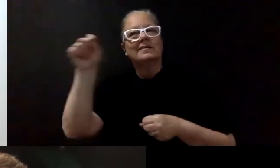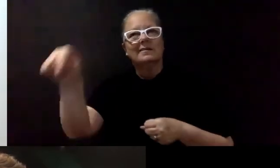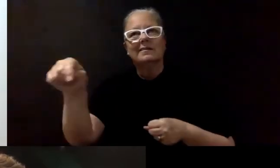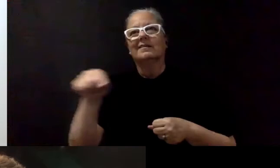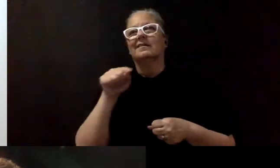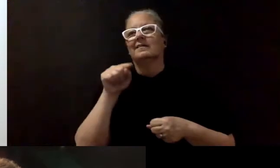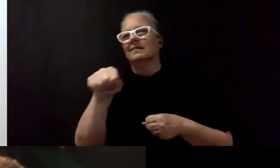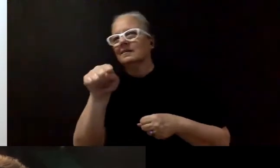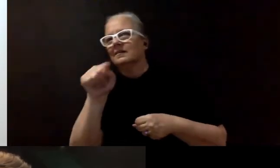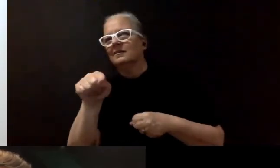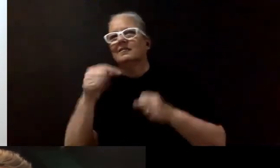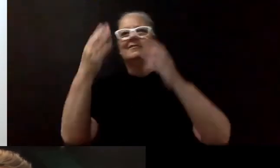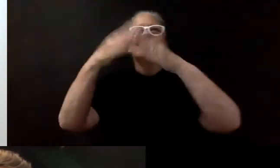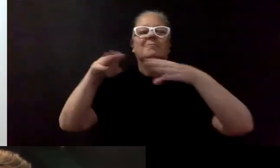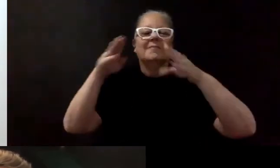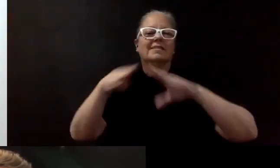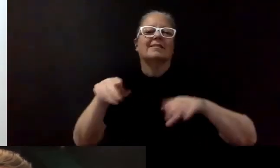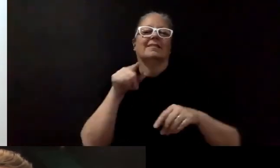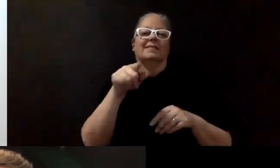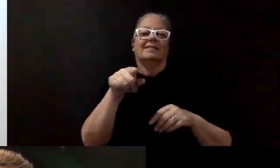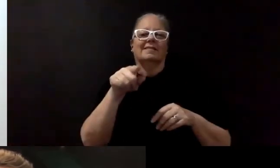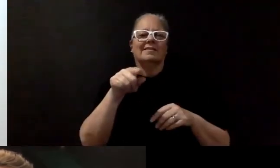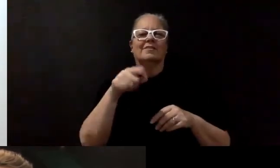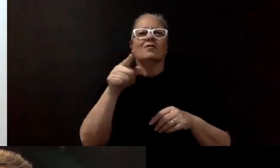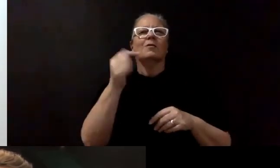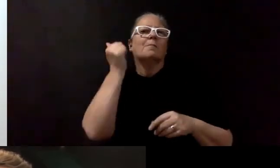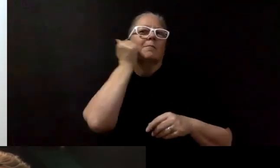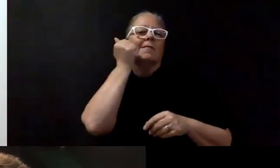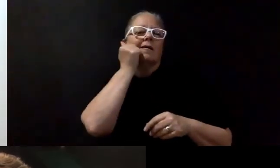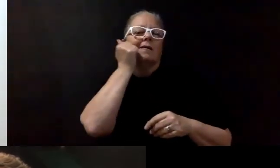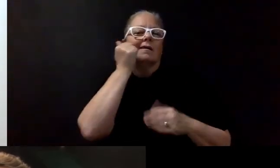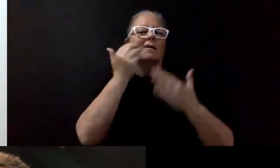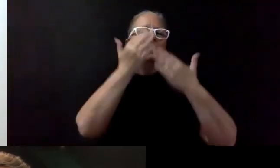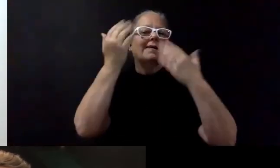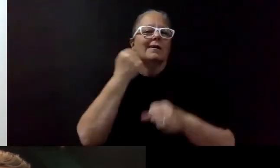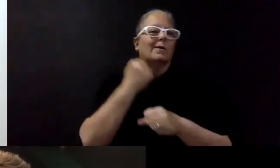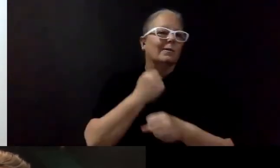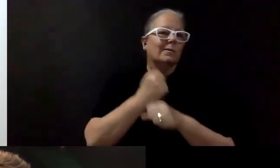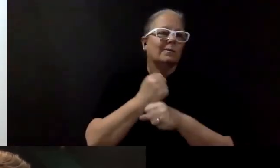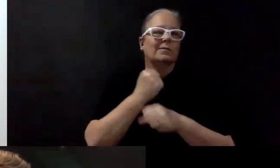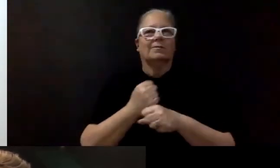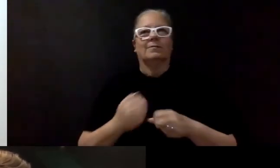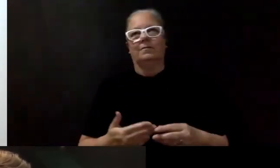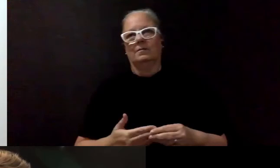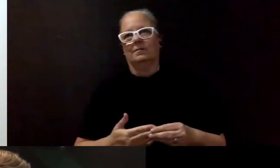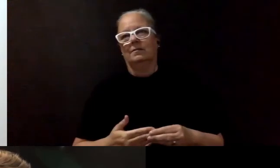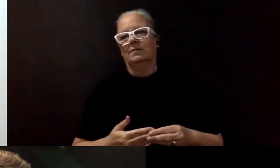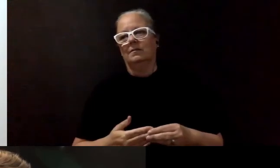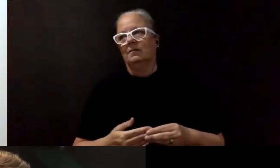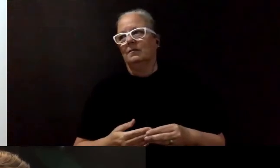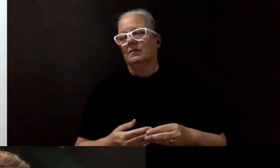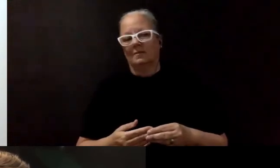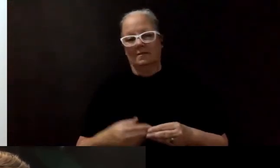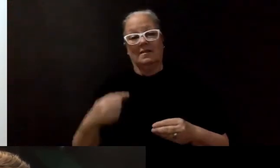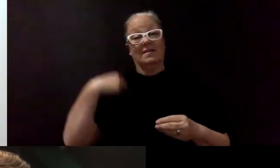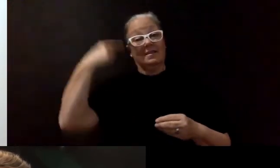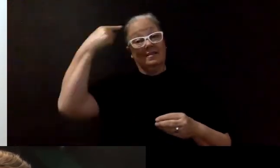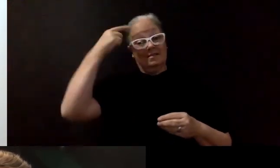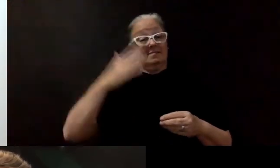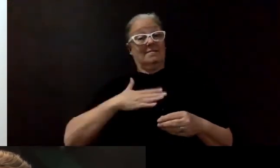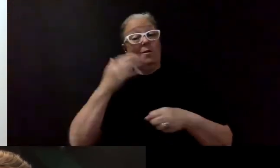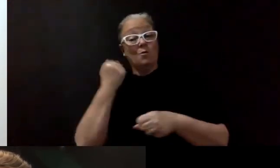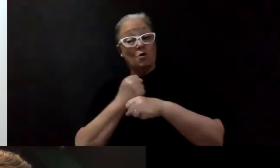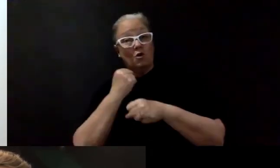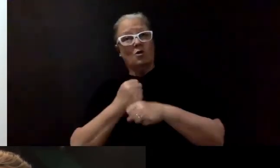and Mother's Day and those sorts of events. And it was so fulfilling. So I think the role that we play is really just